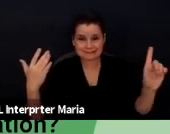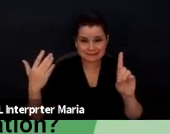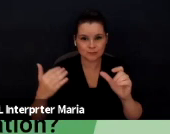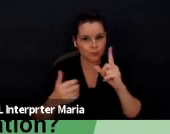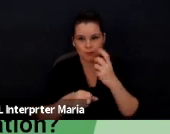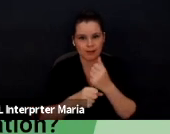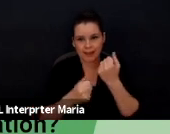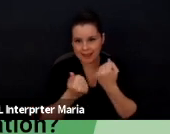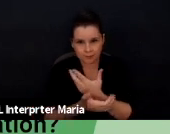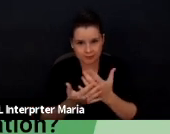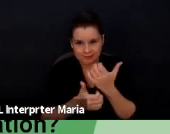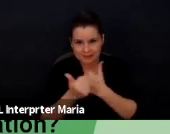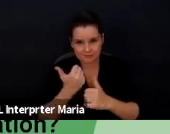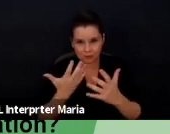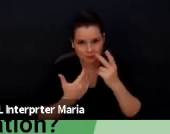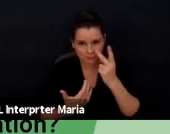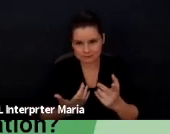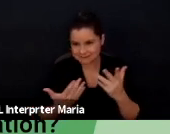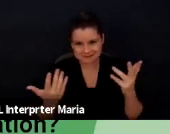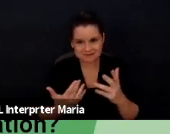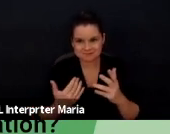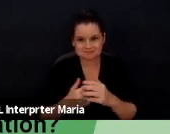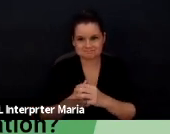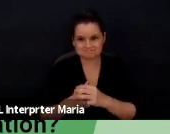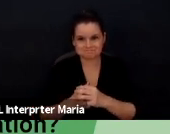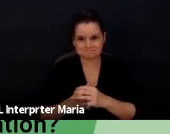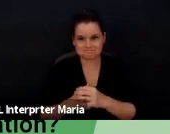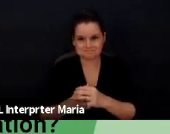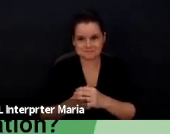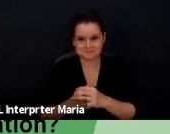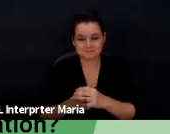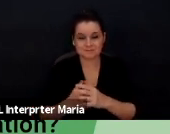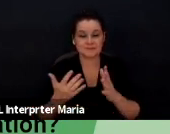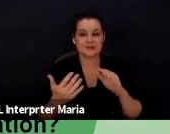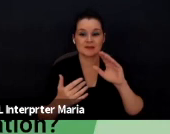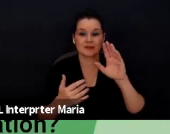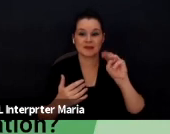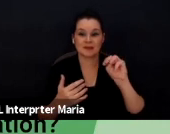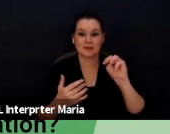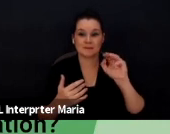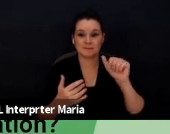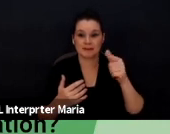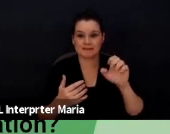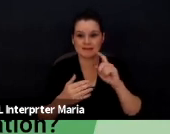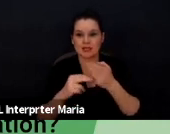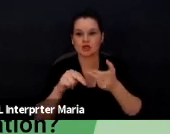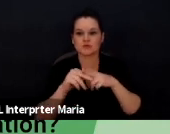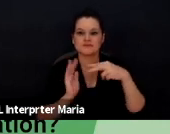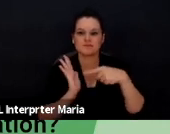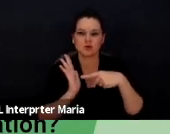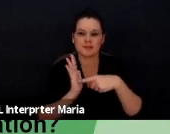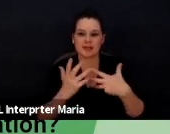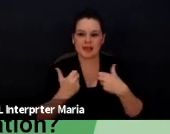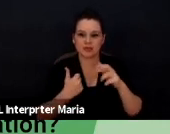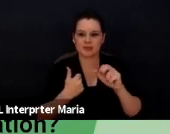everything that everyone wants to see. That's right. Maggie Schmidt says increase affordability of healthcare